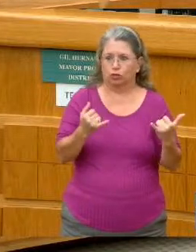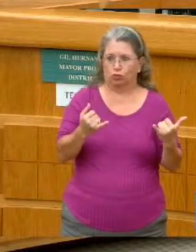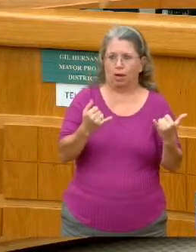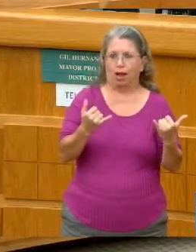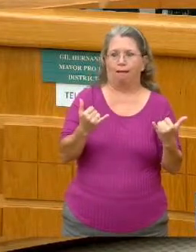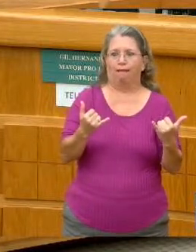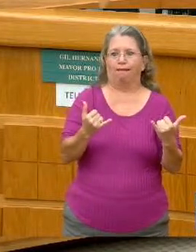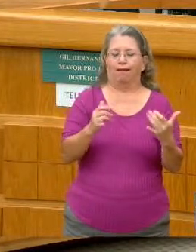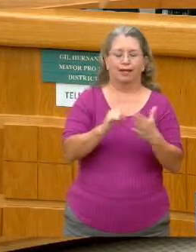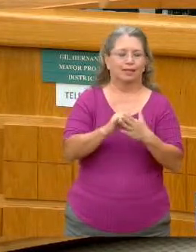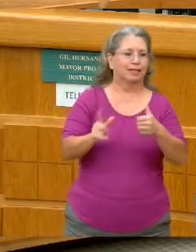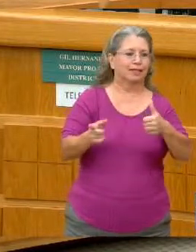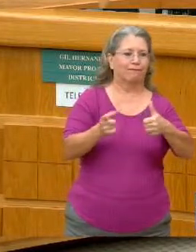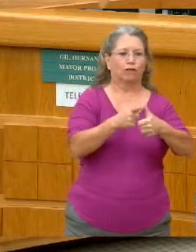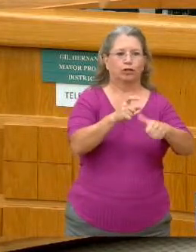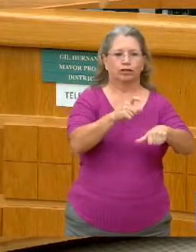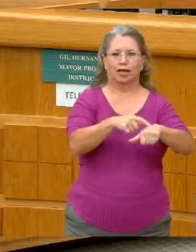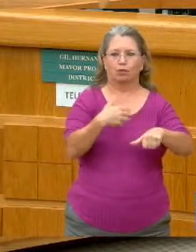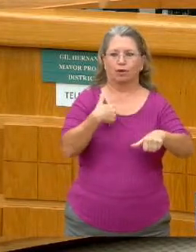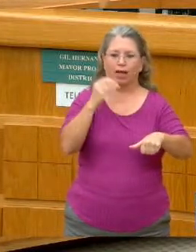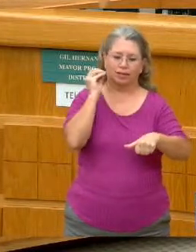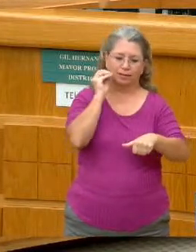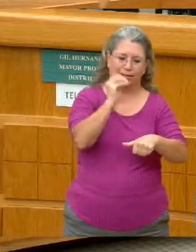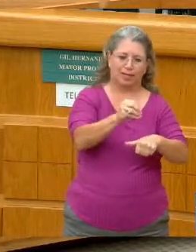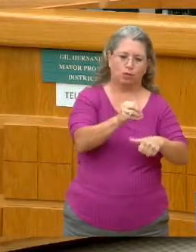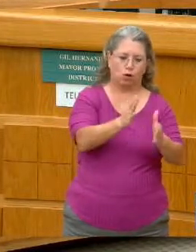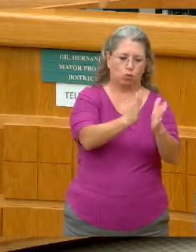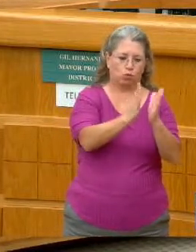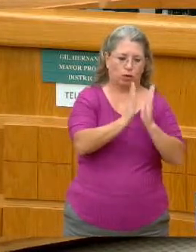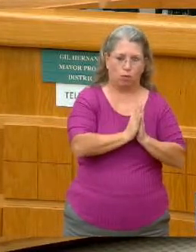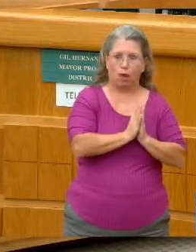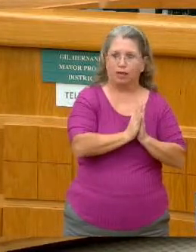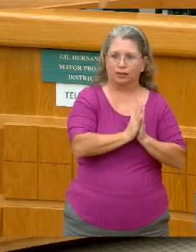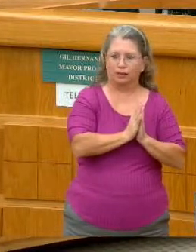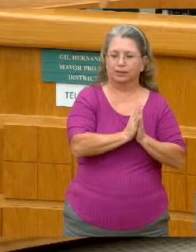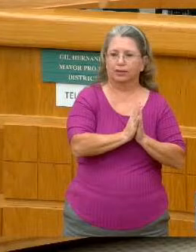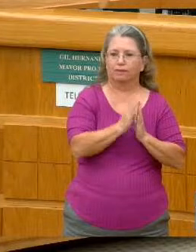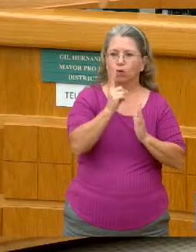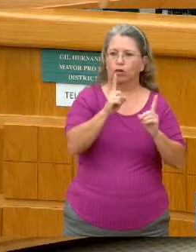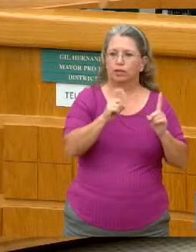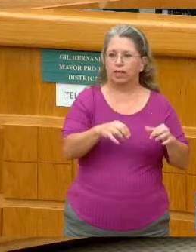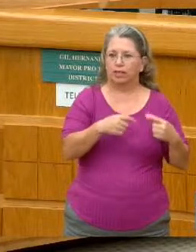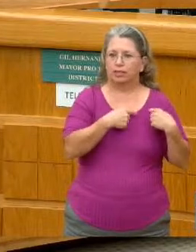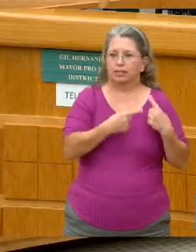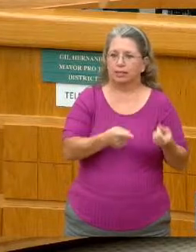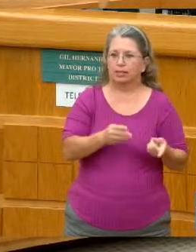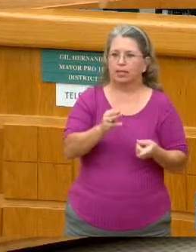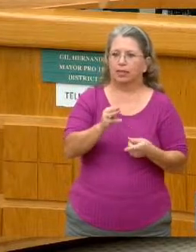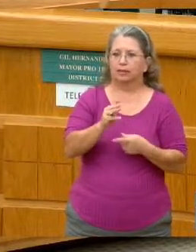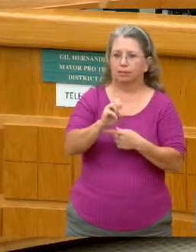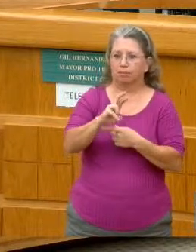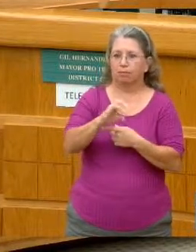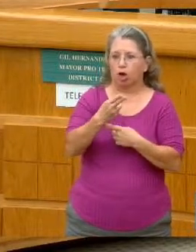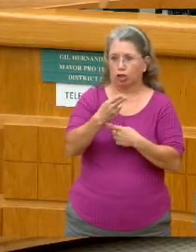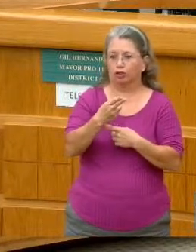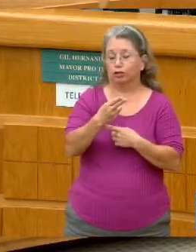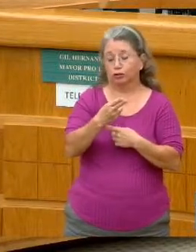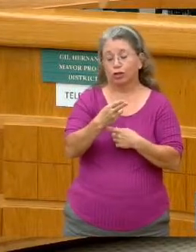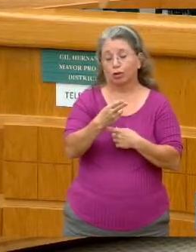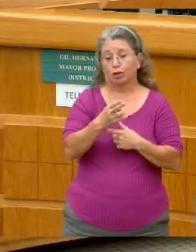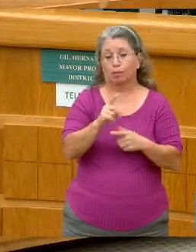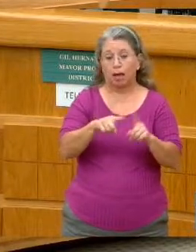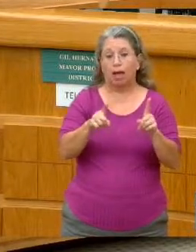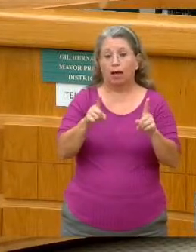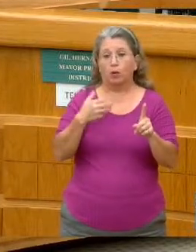first time we have gotten no people requesting to get tested since we started in March. So, but there's plenty of tests. Okay,